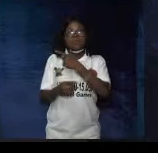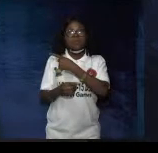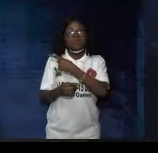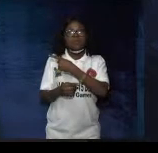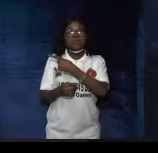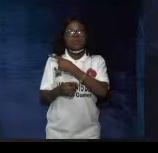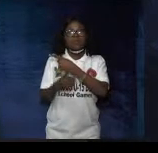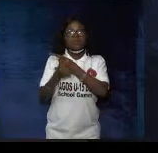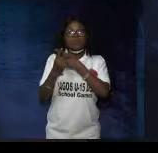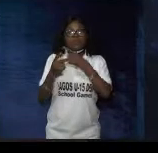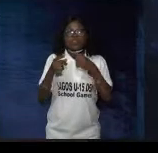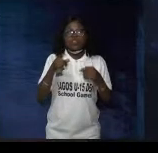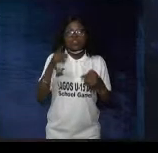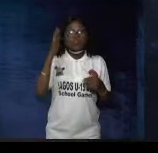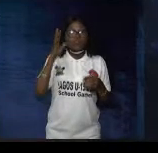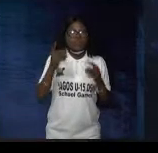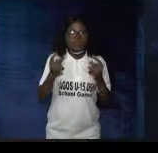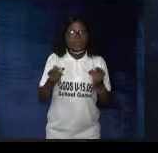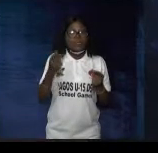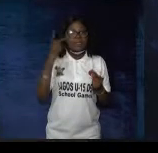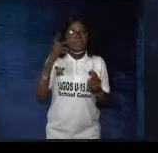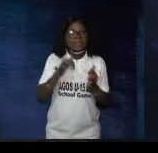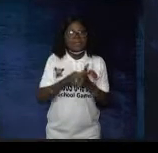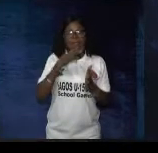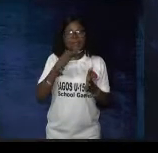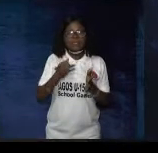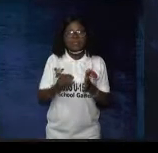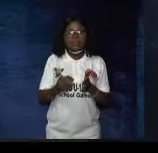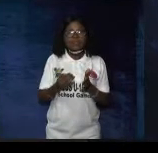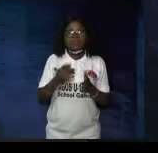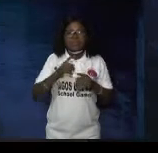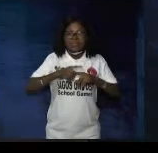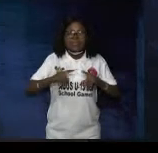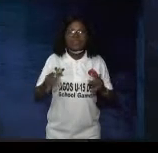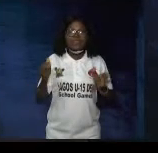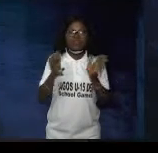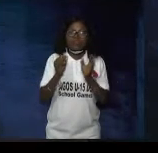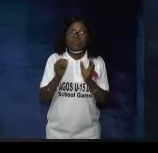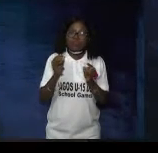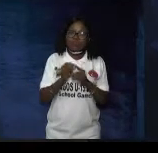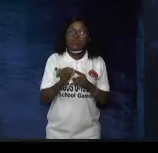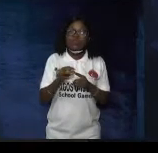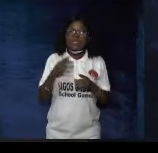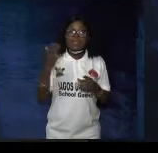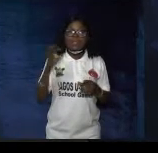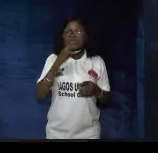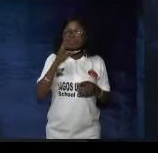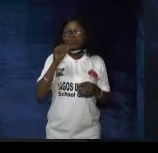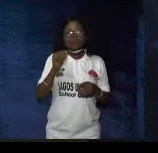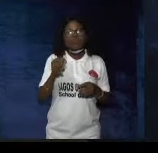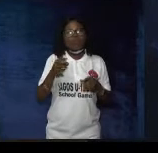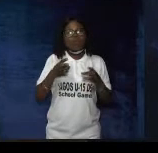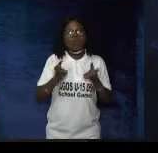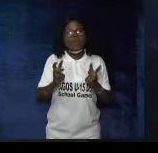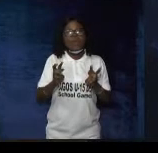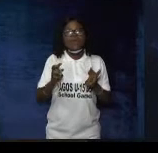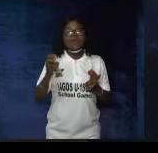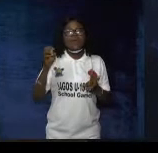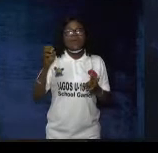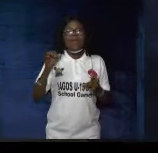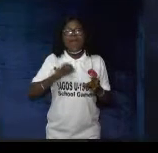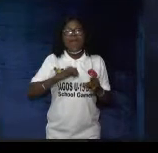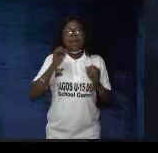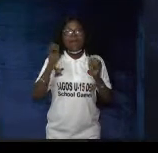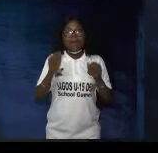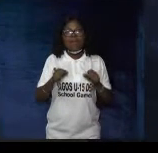fold quickly here, you immediately see that it is still overlapping below here. So there is no line that